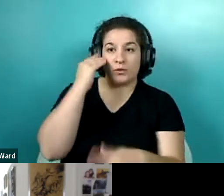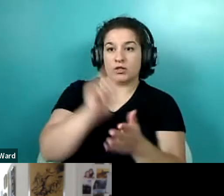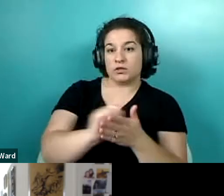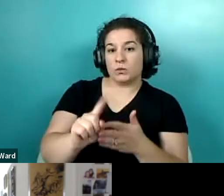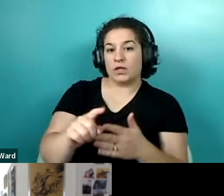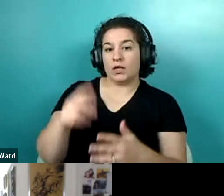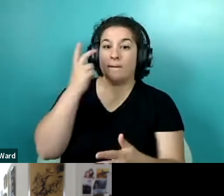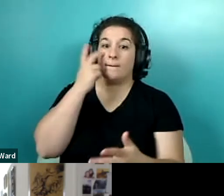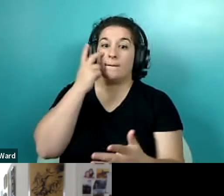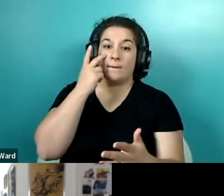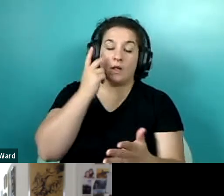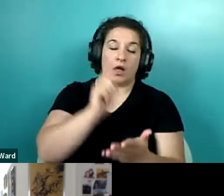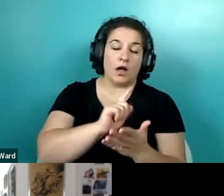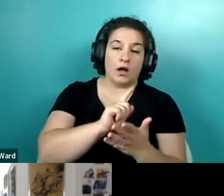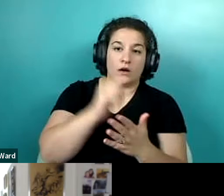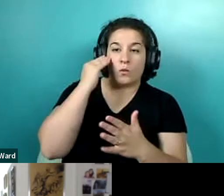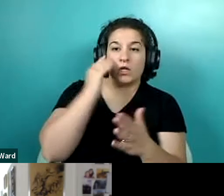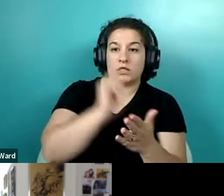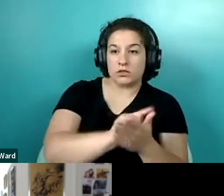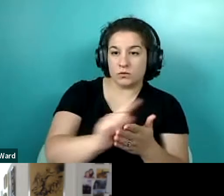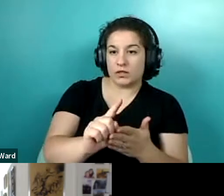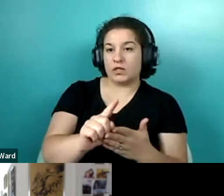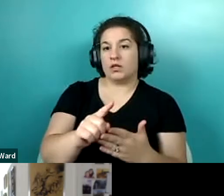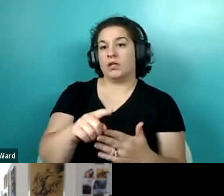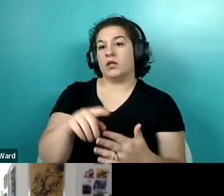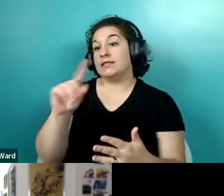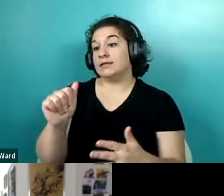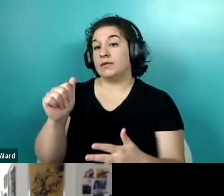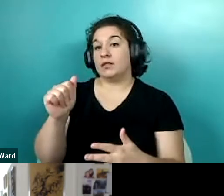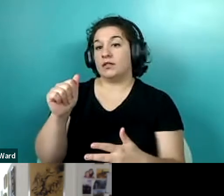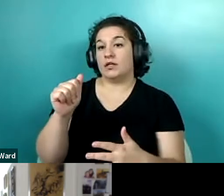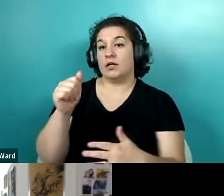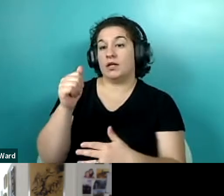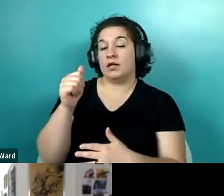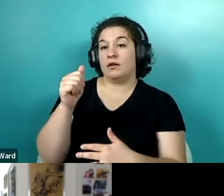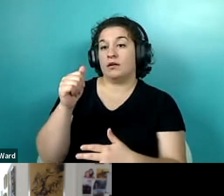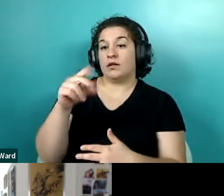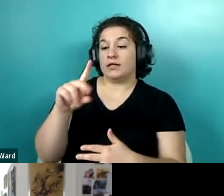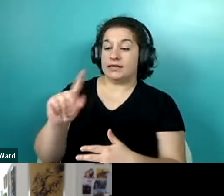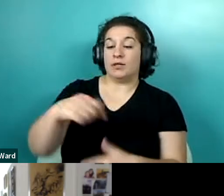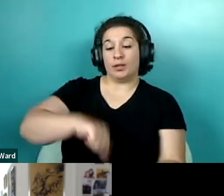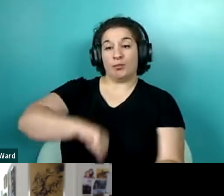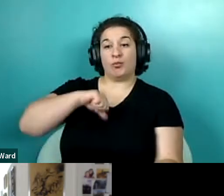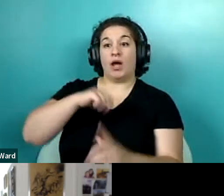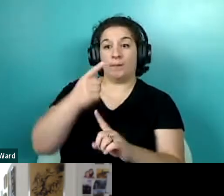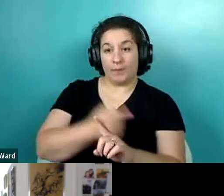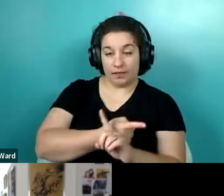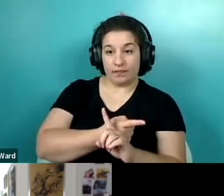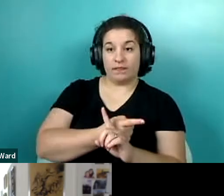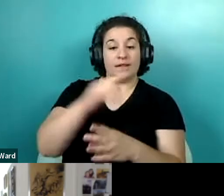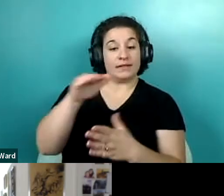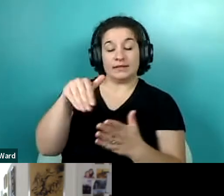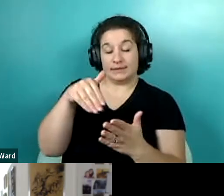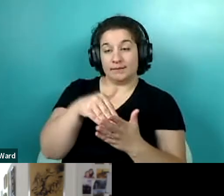be programming focused on that and helping students. It's in the middle of summer, so that's the perfect time to help students prepare for